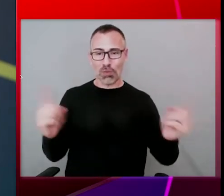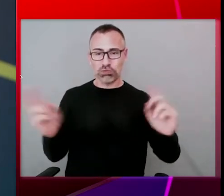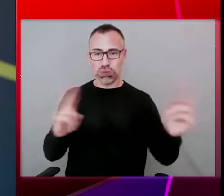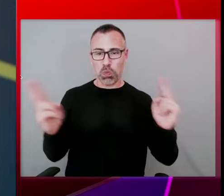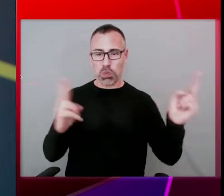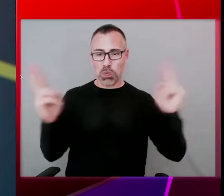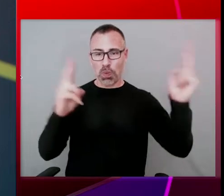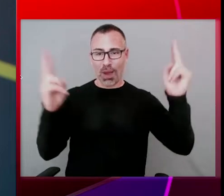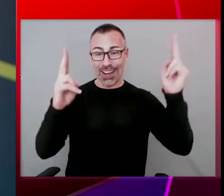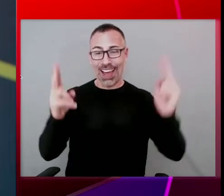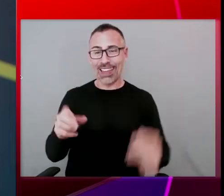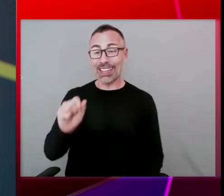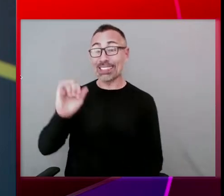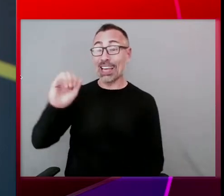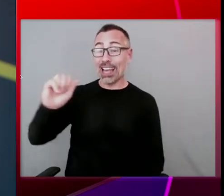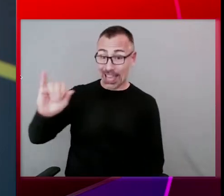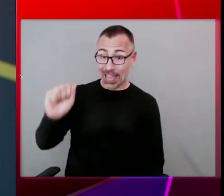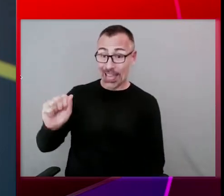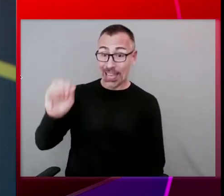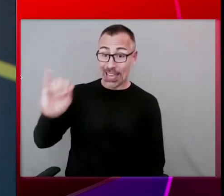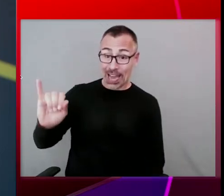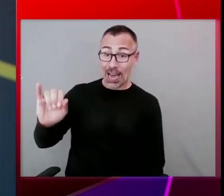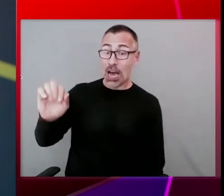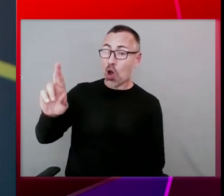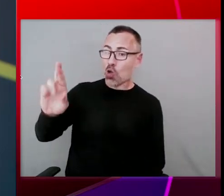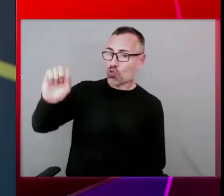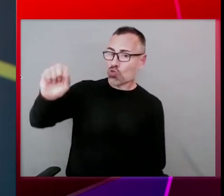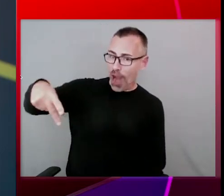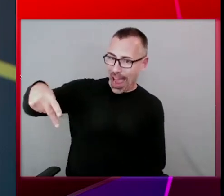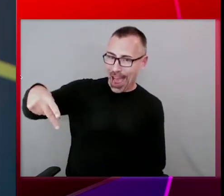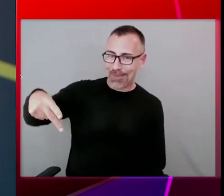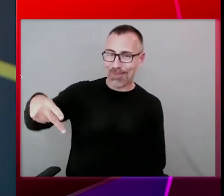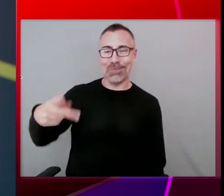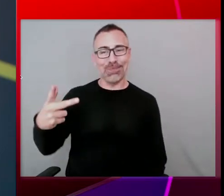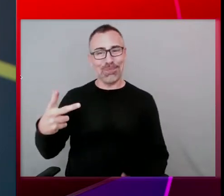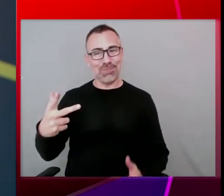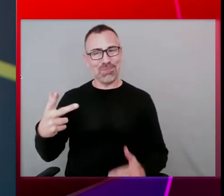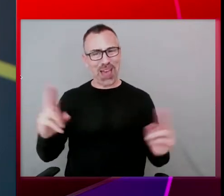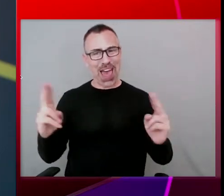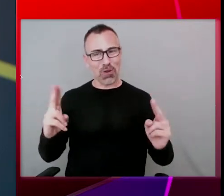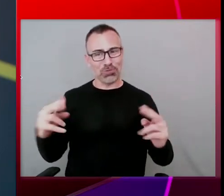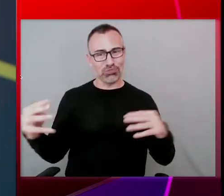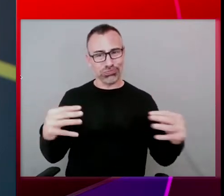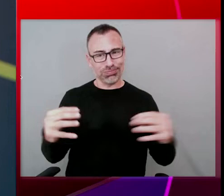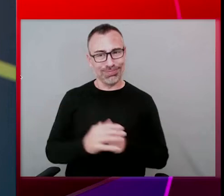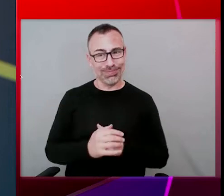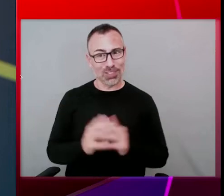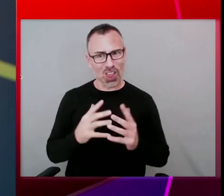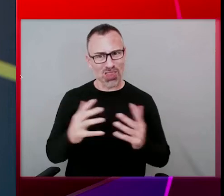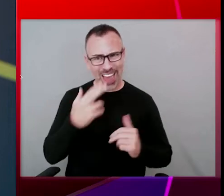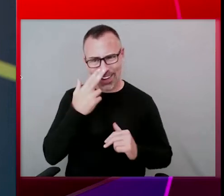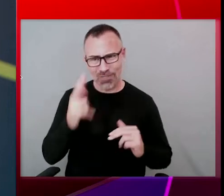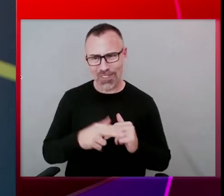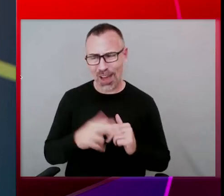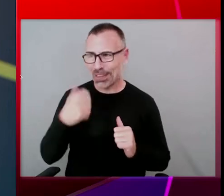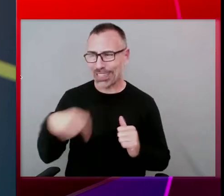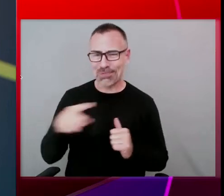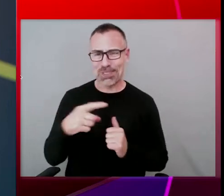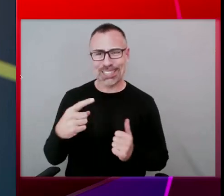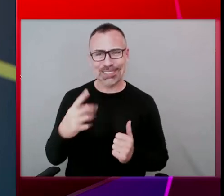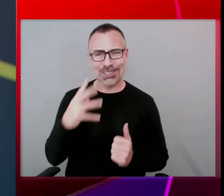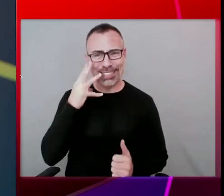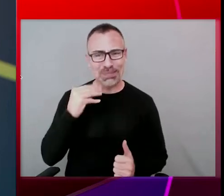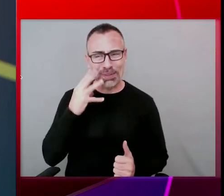the AI rap battle. It's a huge amount of fun, and it's kind of fun because we get to experience, or we get to capture